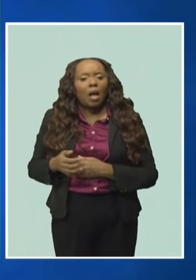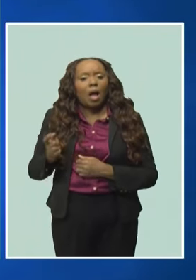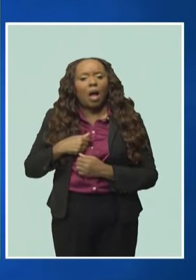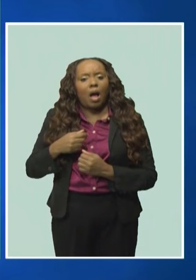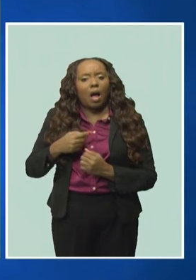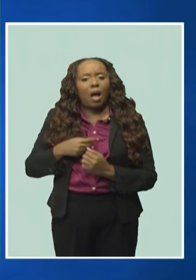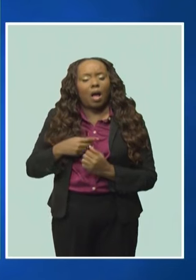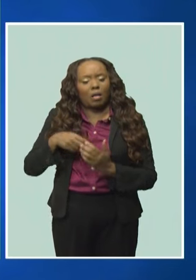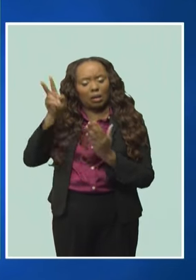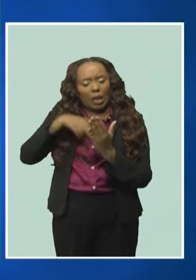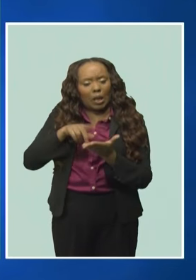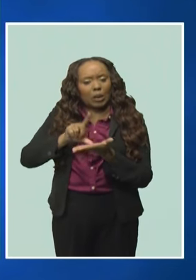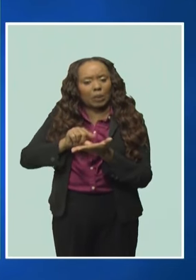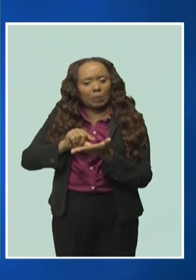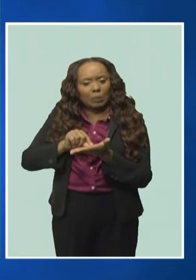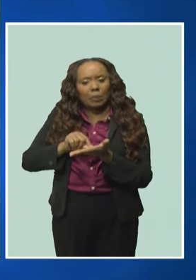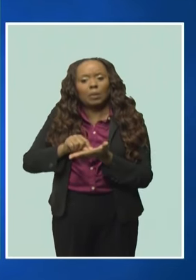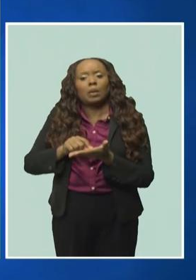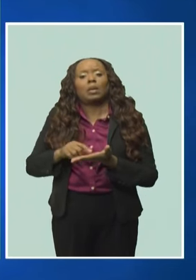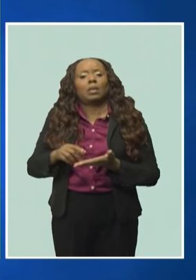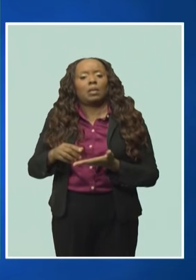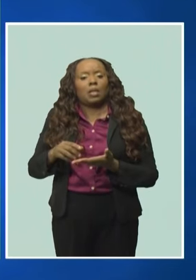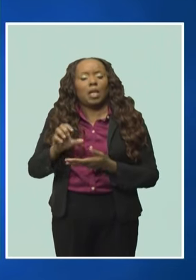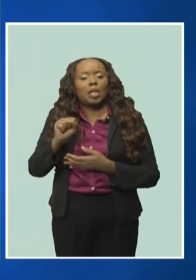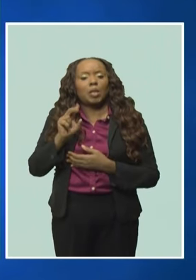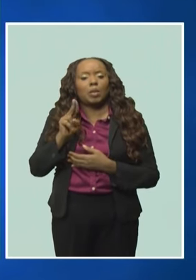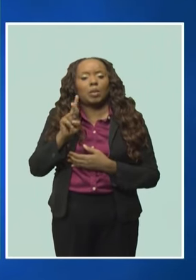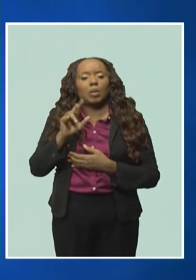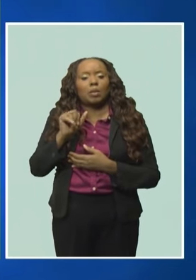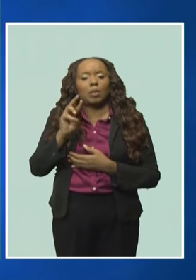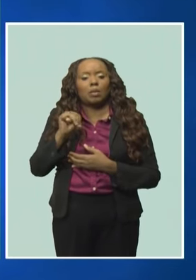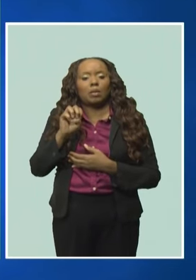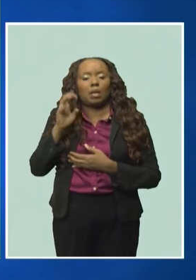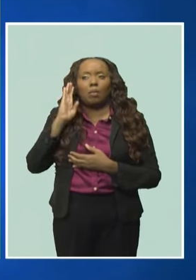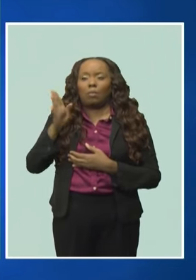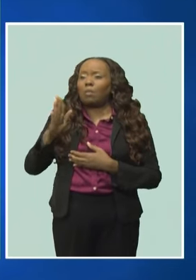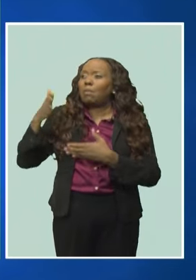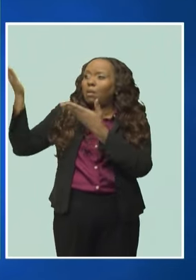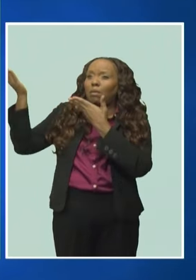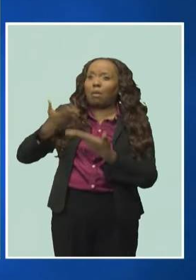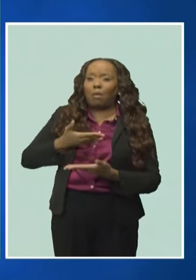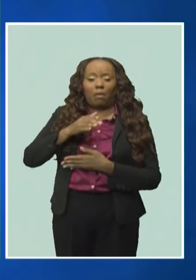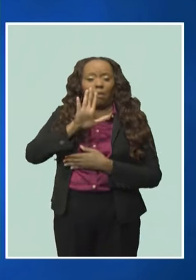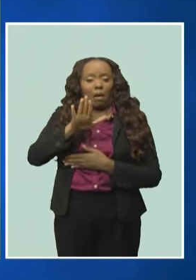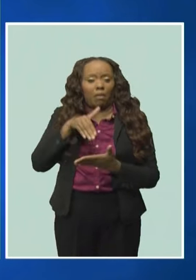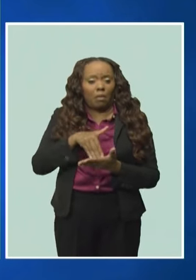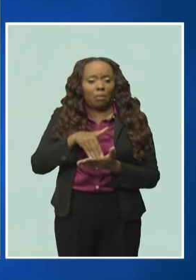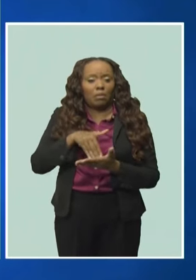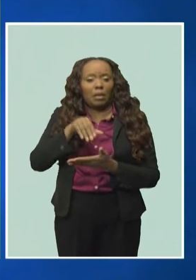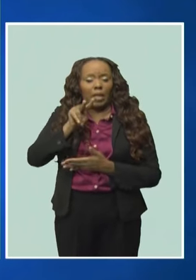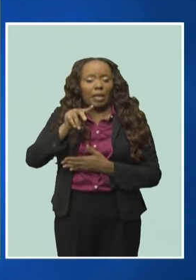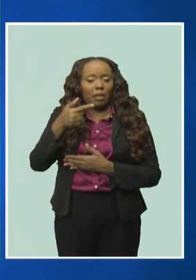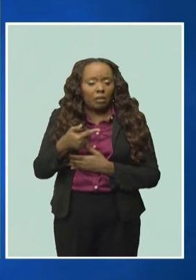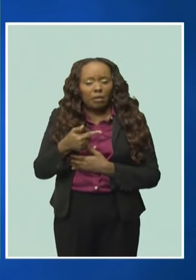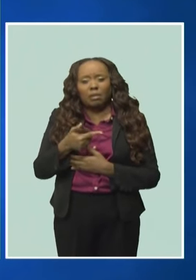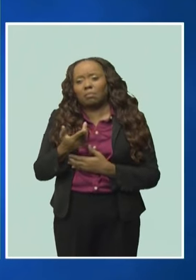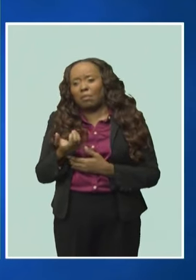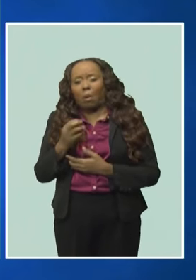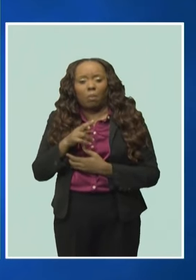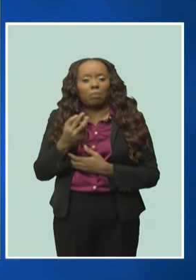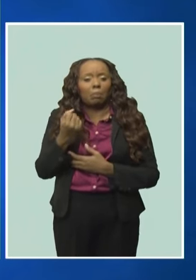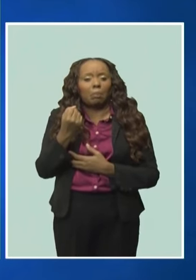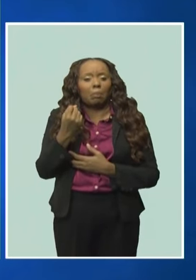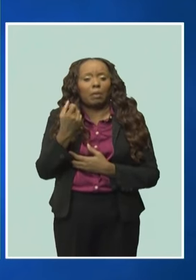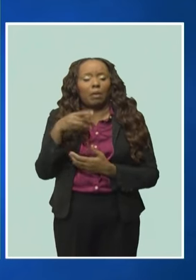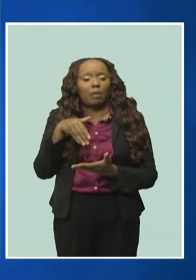that Suriname will be shipping 5,000 kilograms or approximately 11,000 pounds